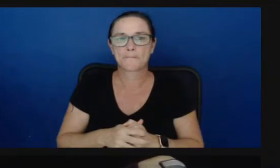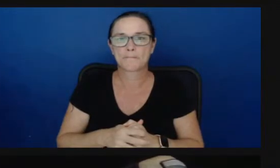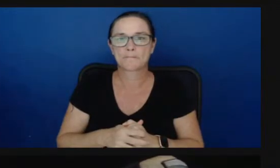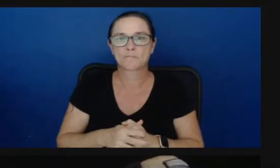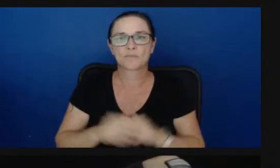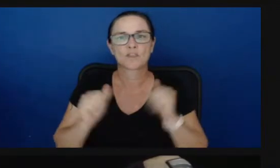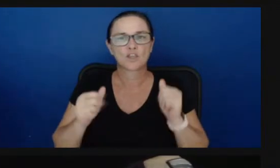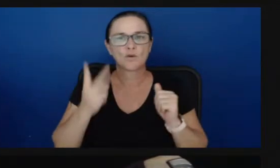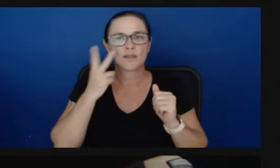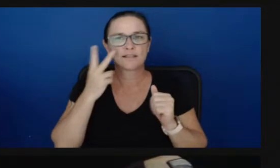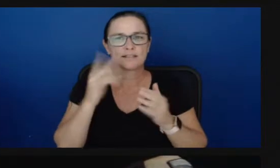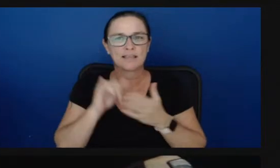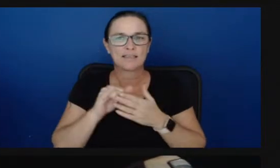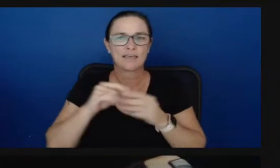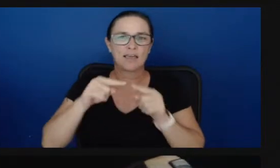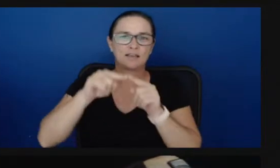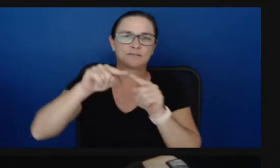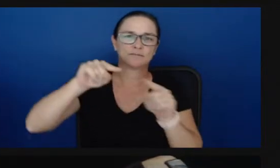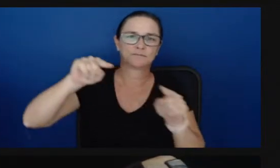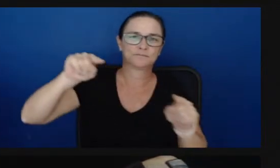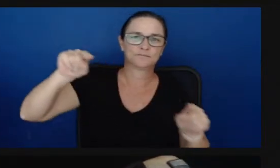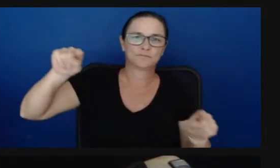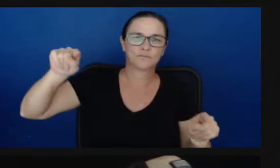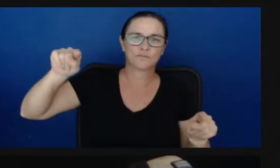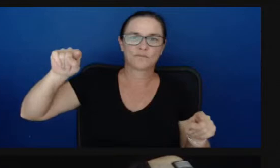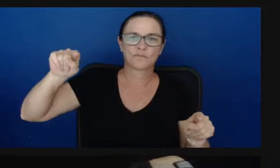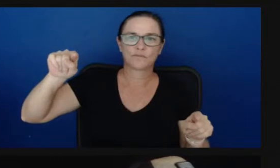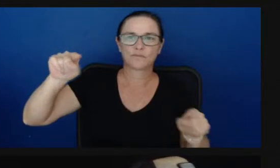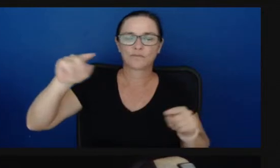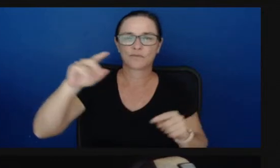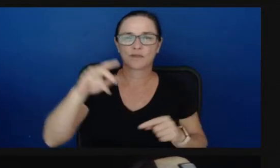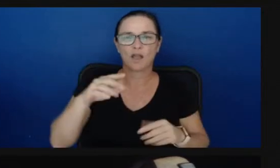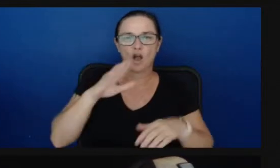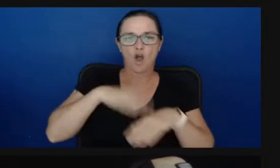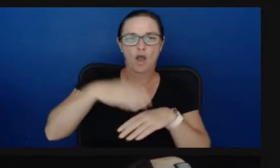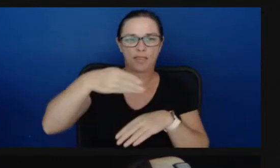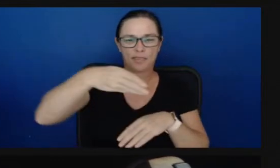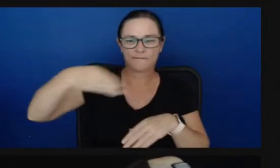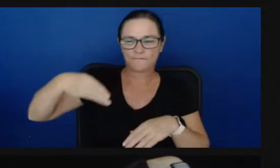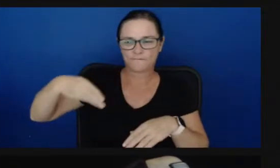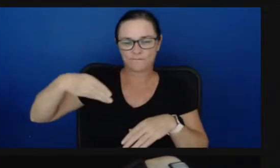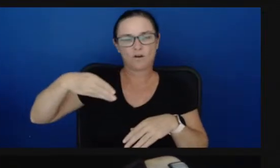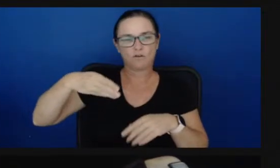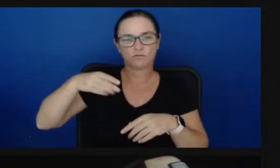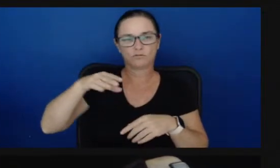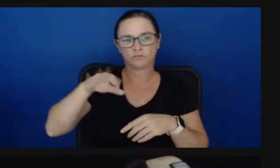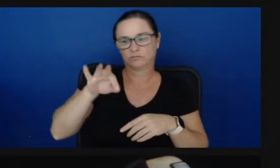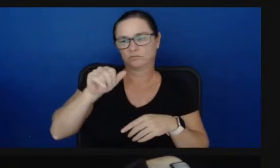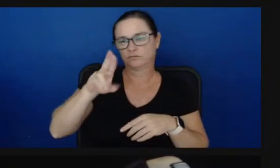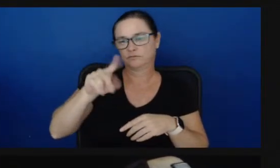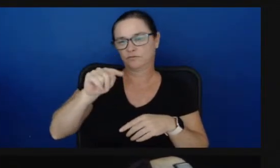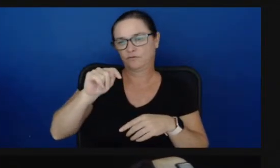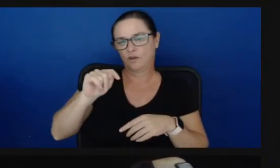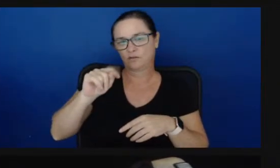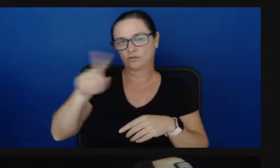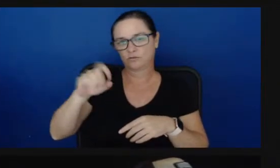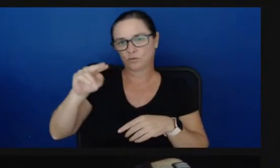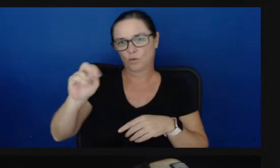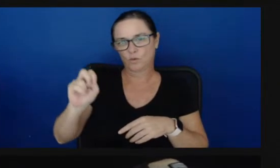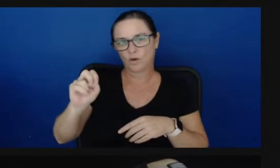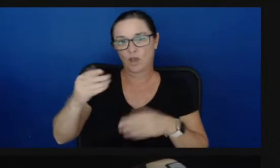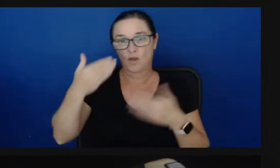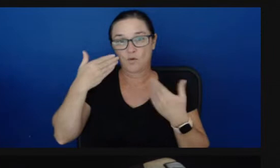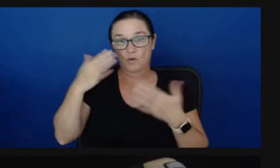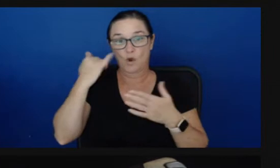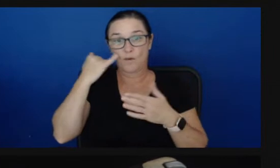this lineation of the Kilauea fault zone, and it's not clear exactly what's going on there, whether magma itself is pushing further over. I